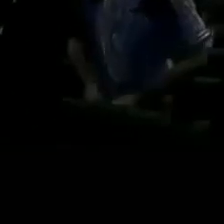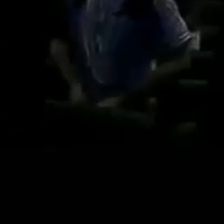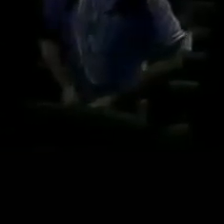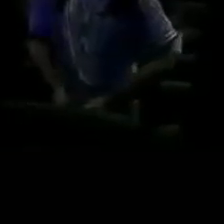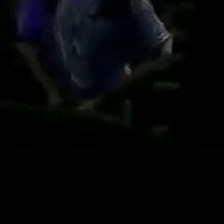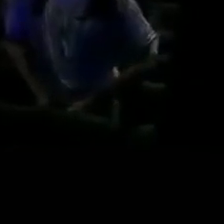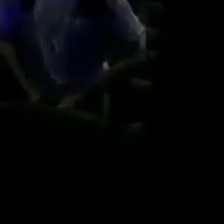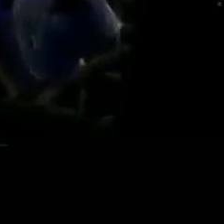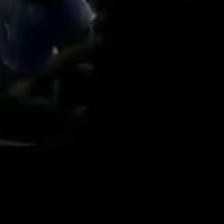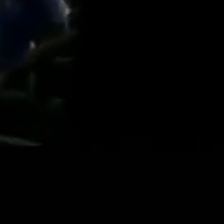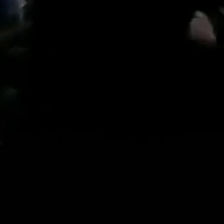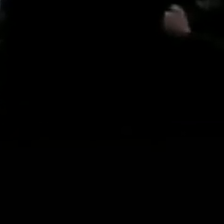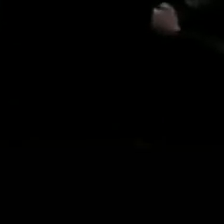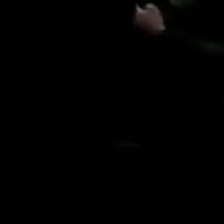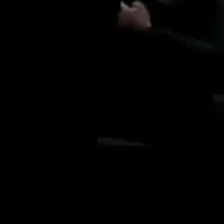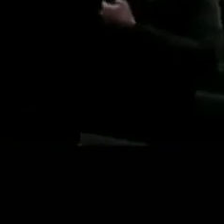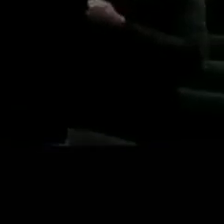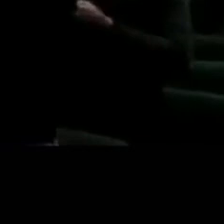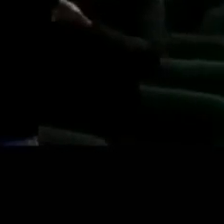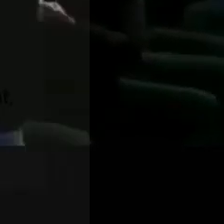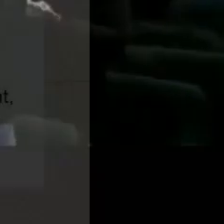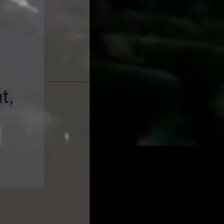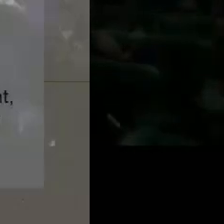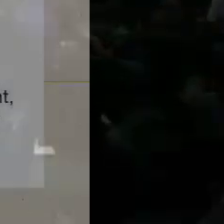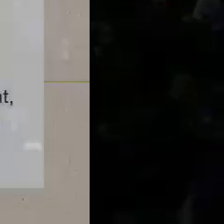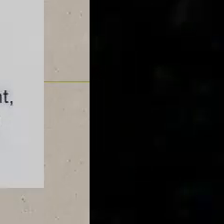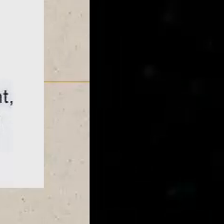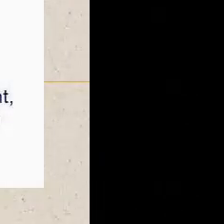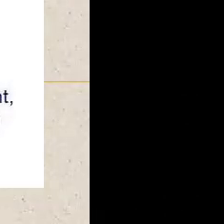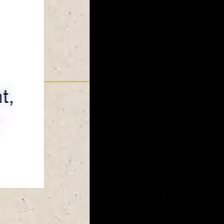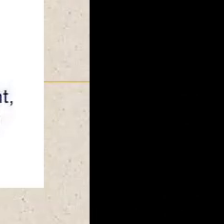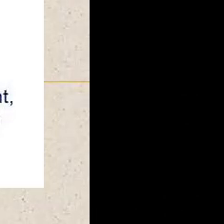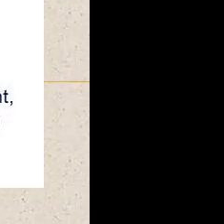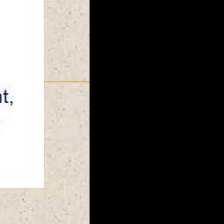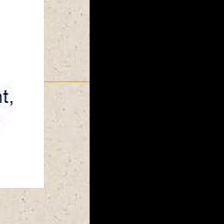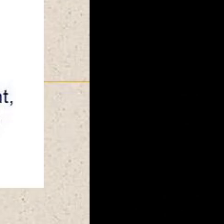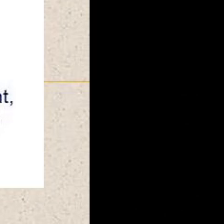can give more. In Jesus' name, amen.